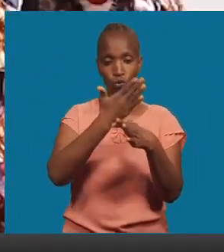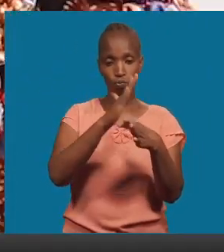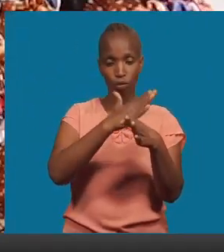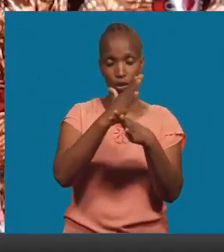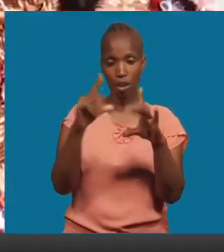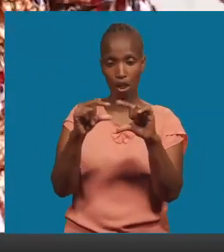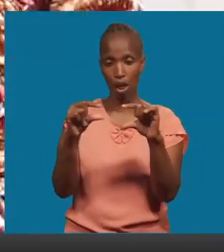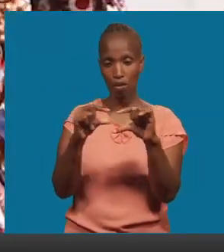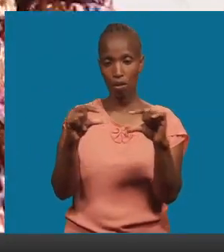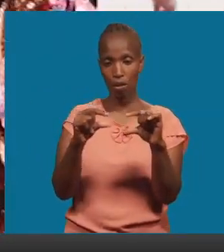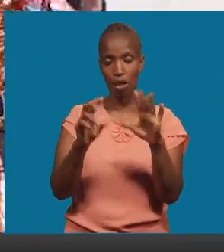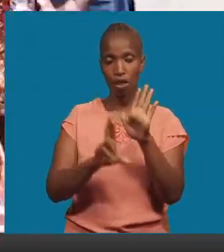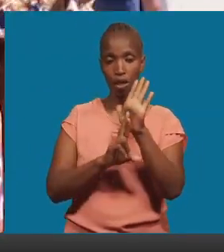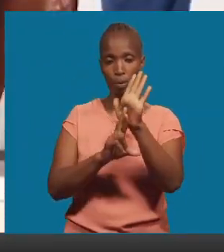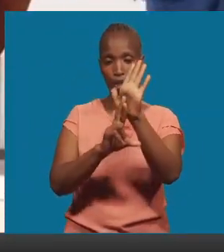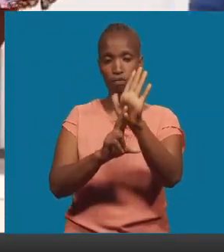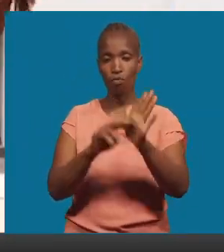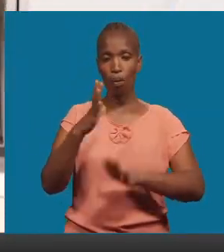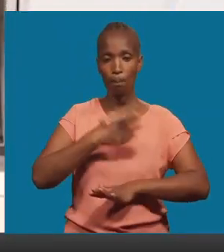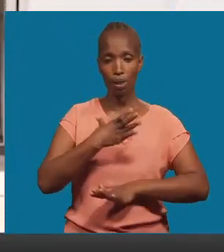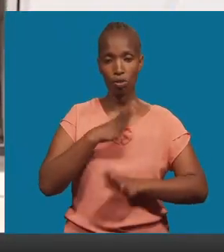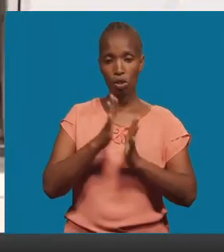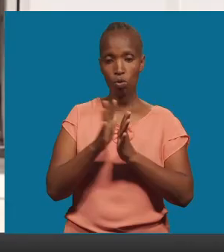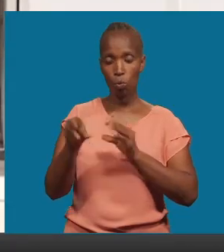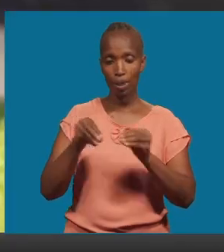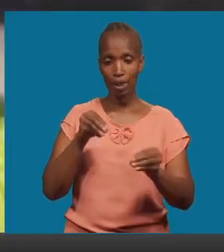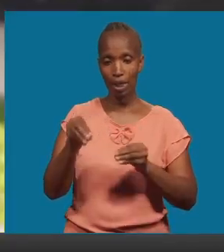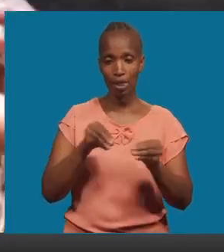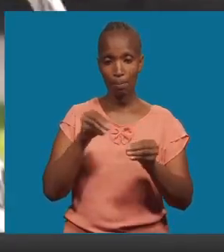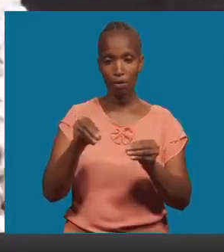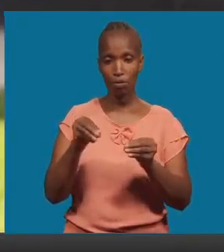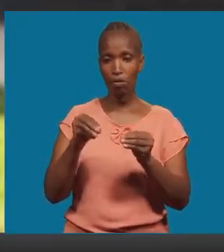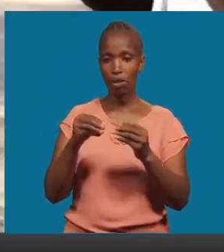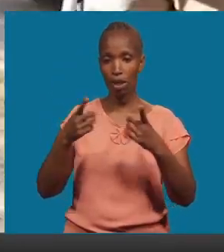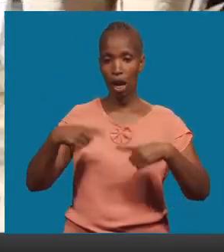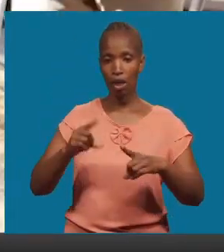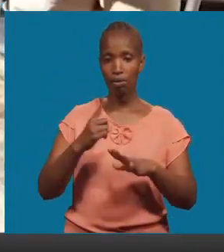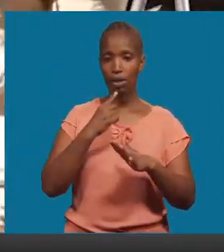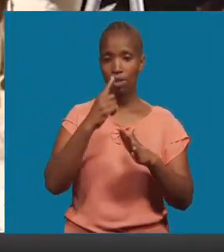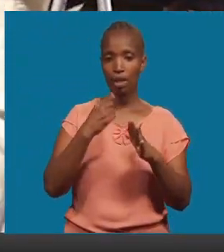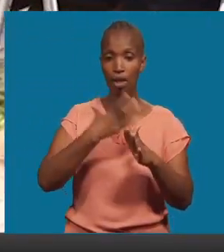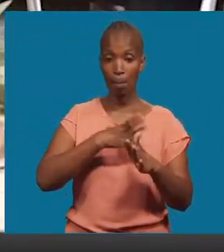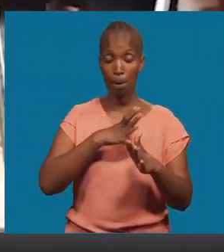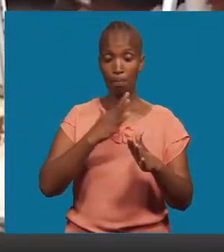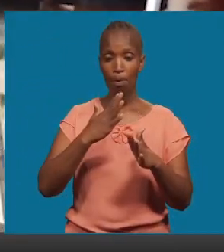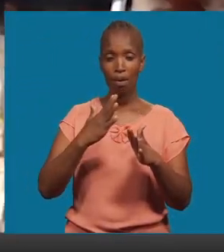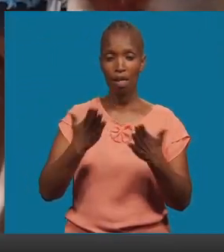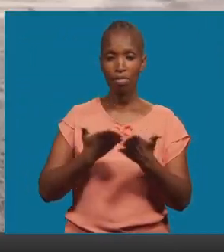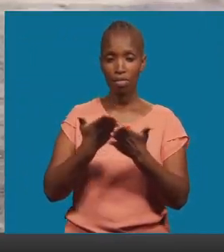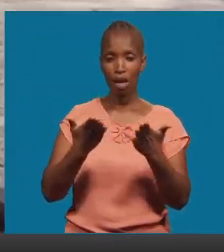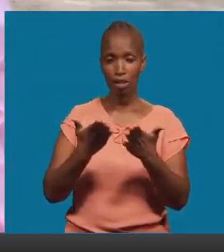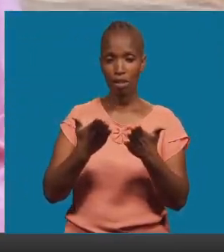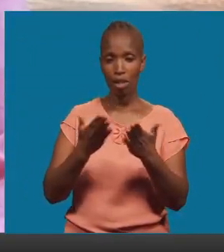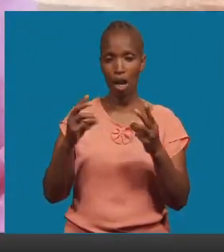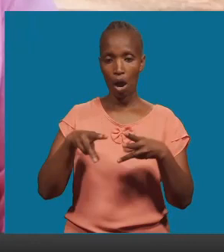Akiongea wakati wa kugawa kadi hizo, mkurugenzi mkuu wa baraza la kitaifa la walemavu nchini Harun Hassan alisema kadi hizo